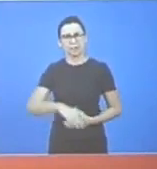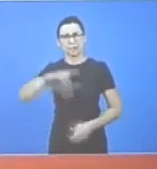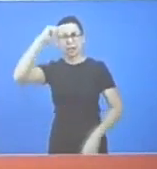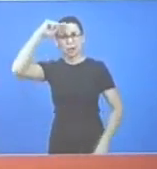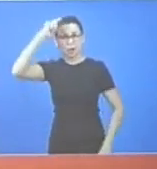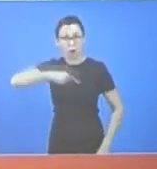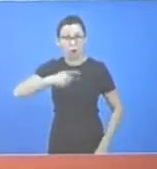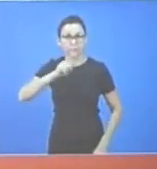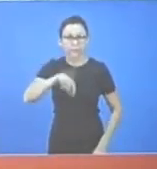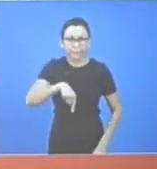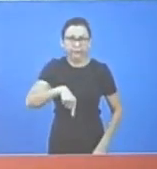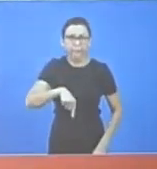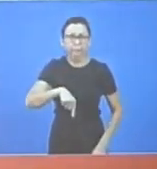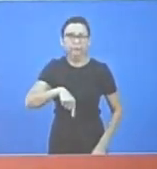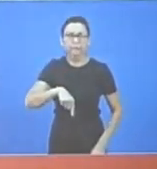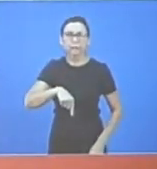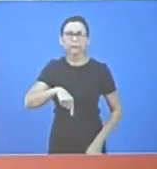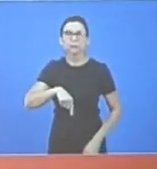invitation. It's an order.